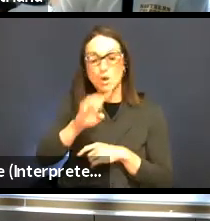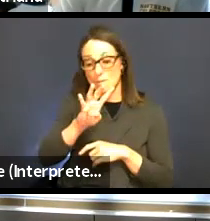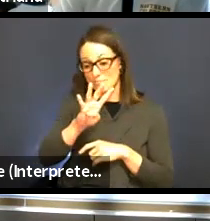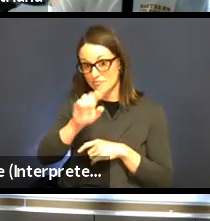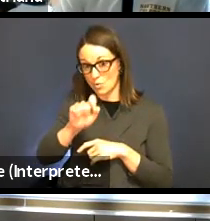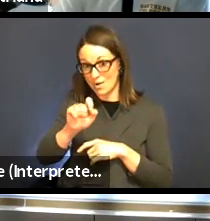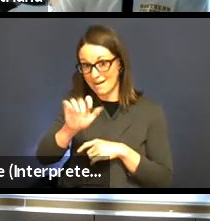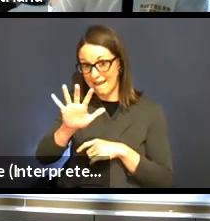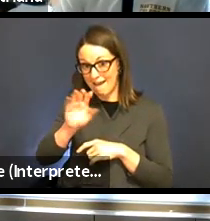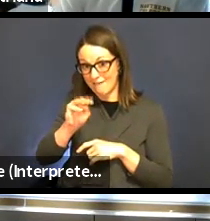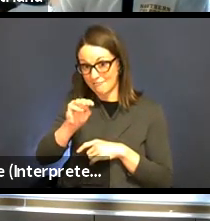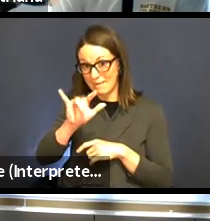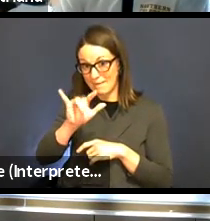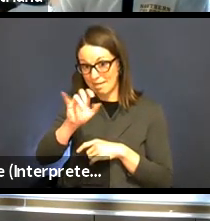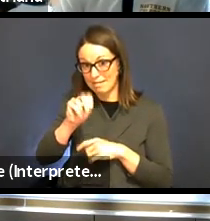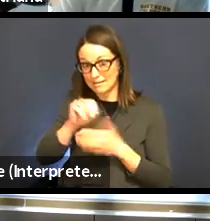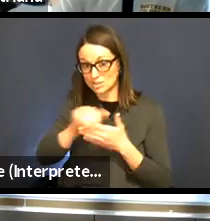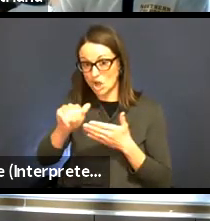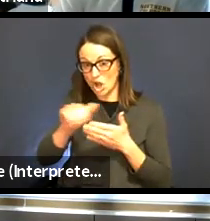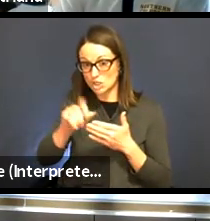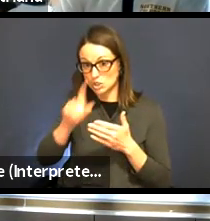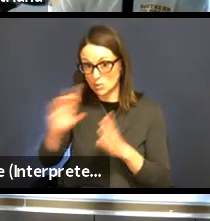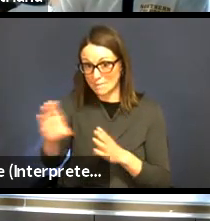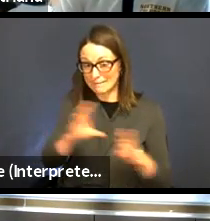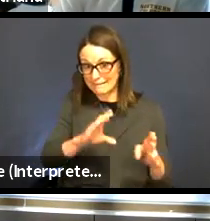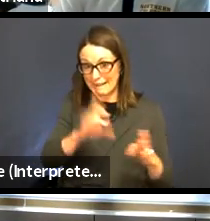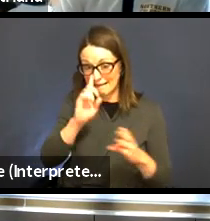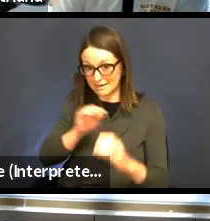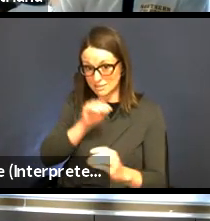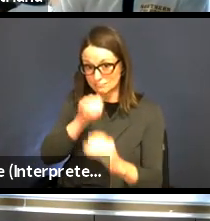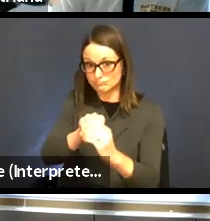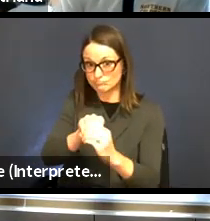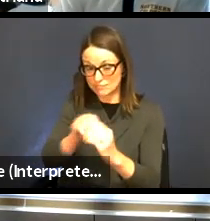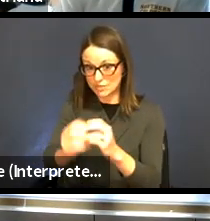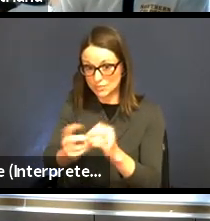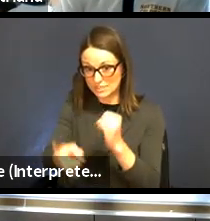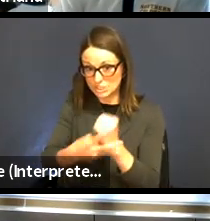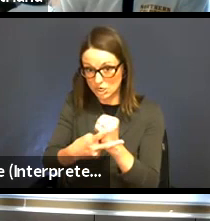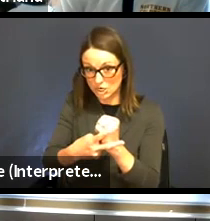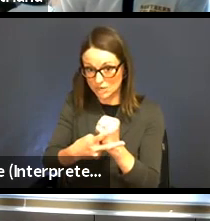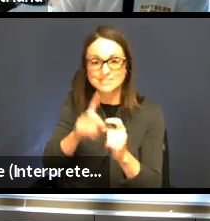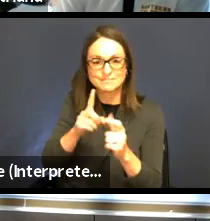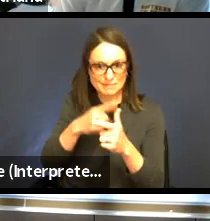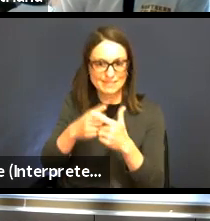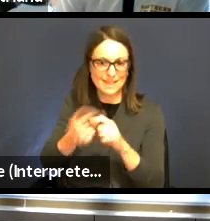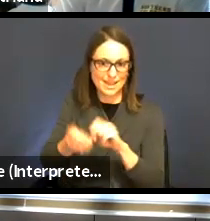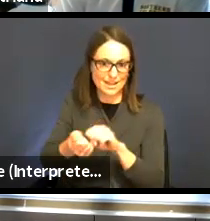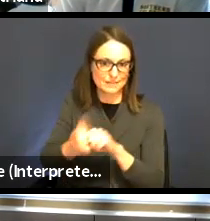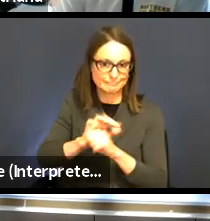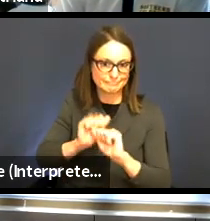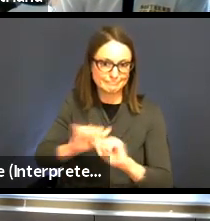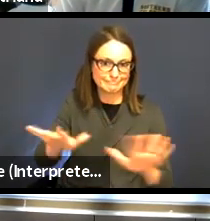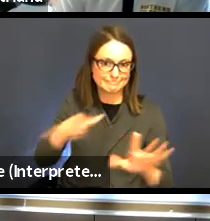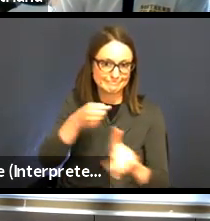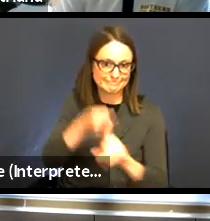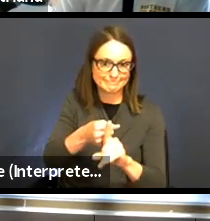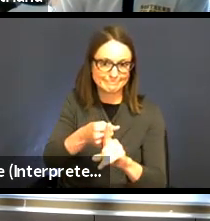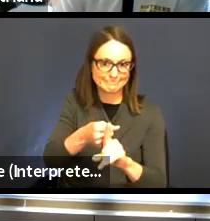reserves this spring if it wasn't for this pandemic. And in fact, as I mentioned earlier, I mean, we